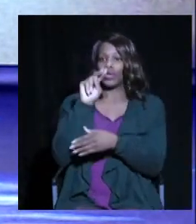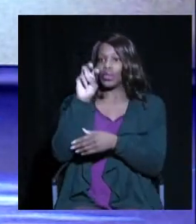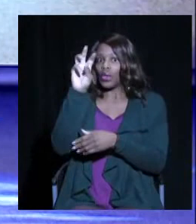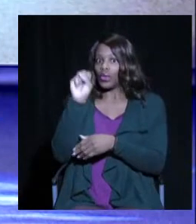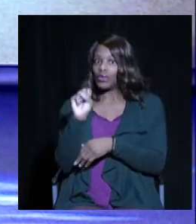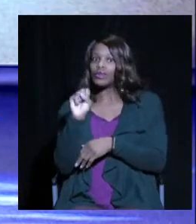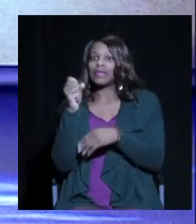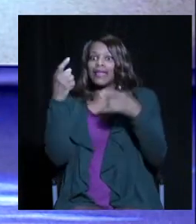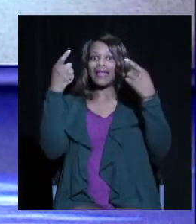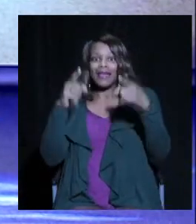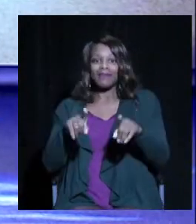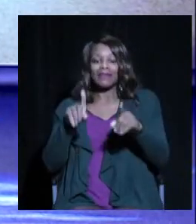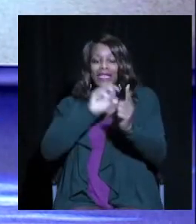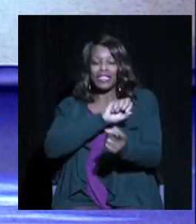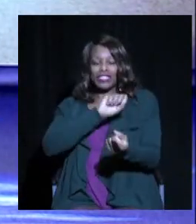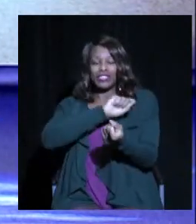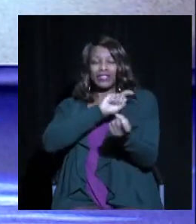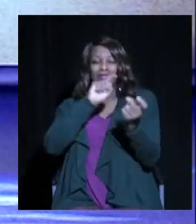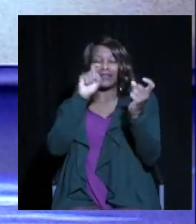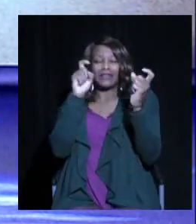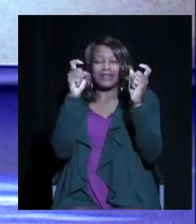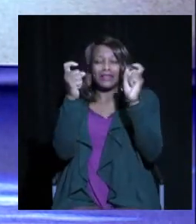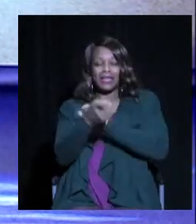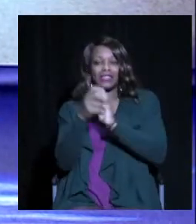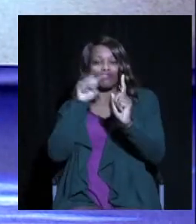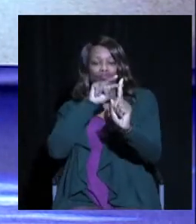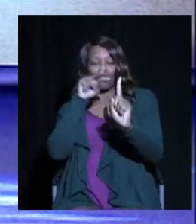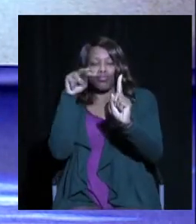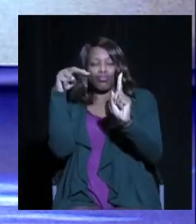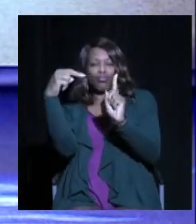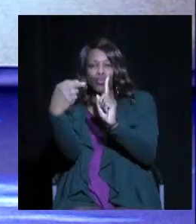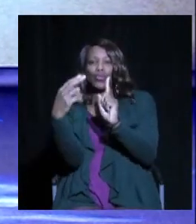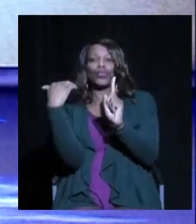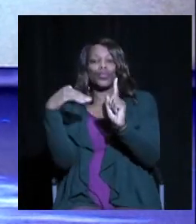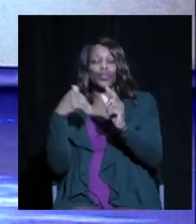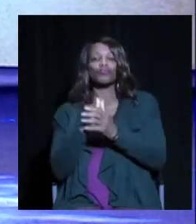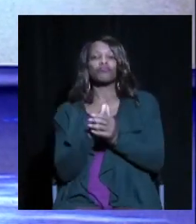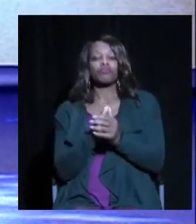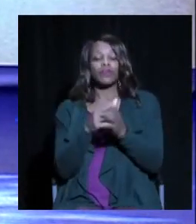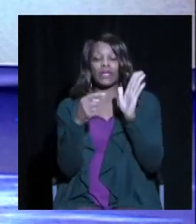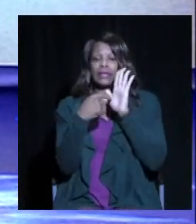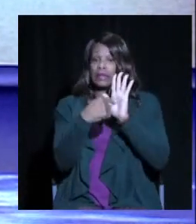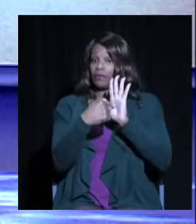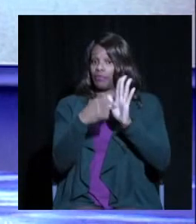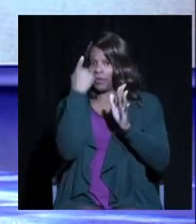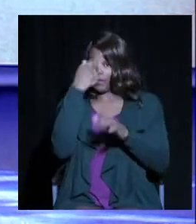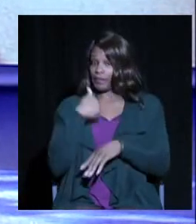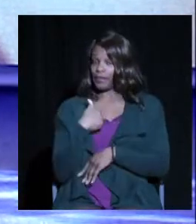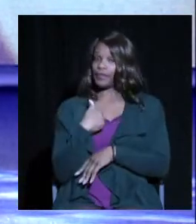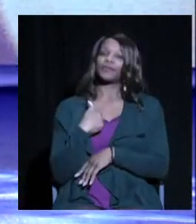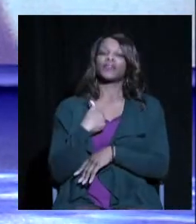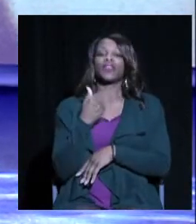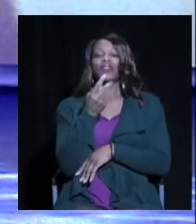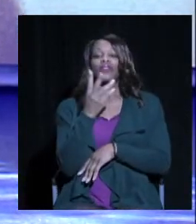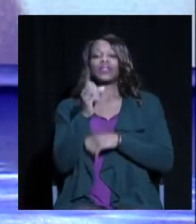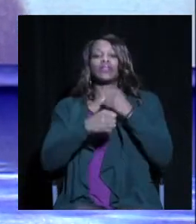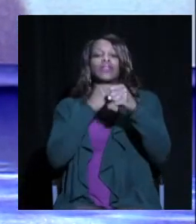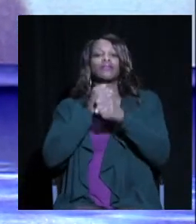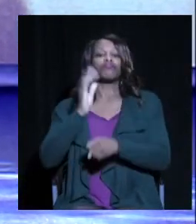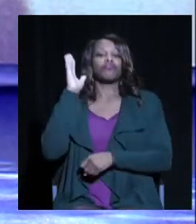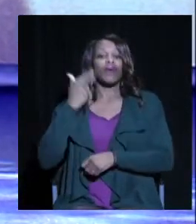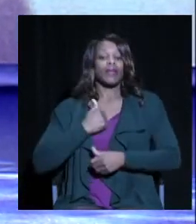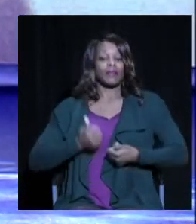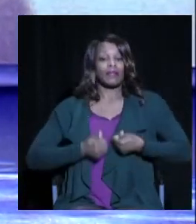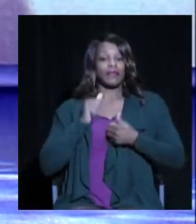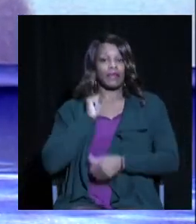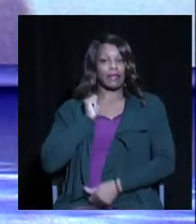that breaks in and changes the way that we see everything. Here's an example for me. A few years ago when I lived in